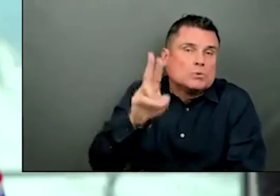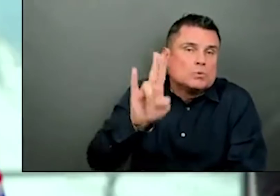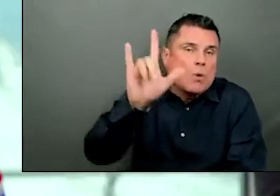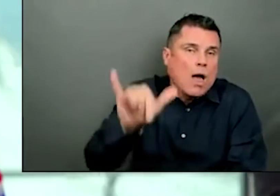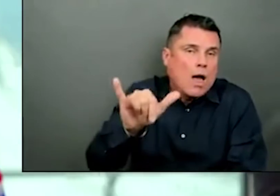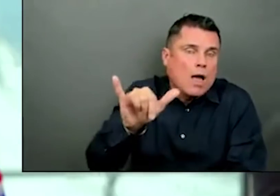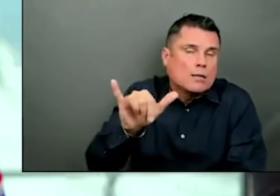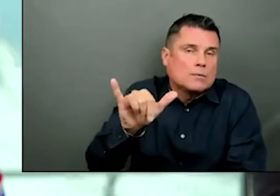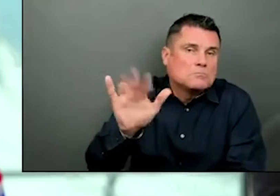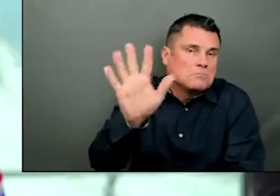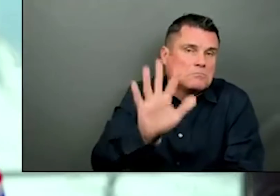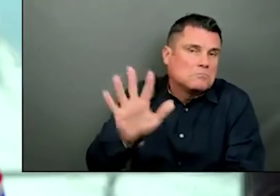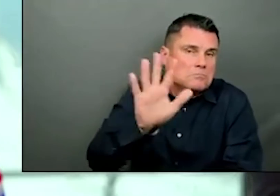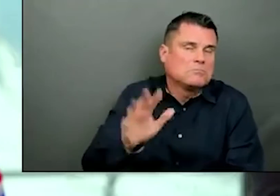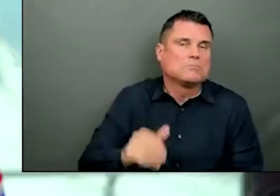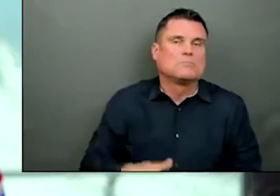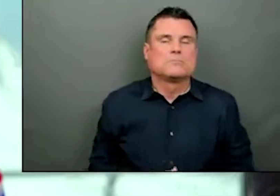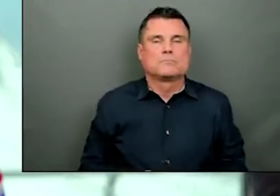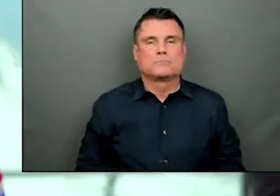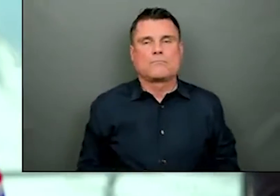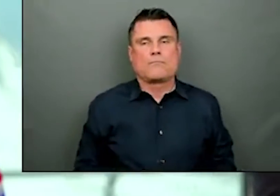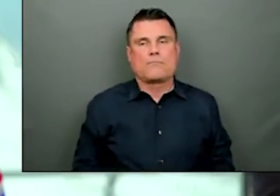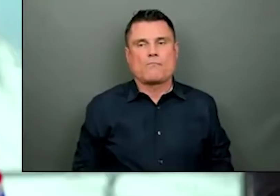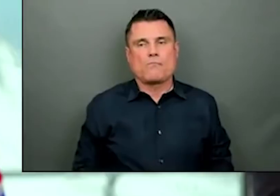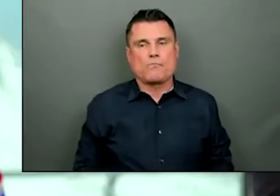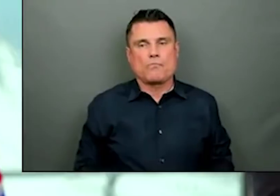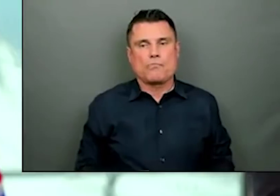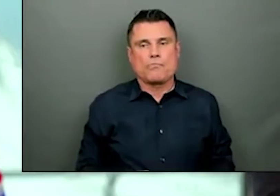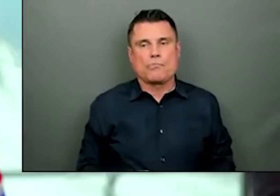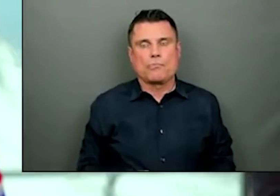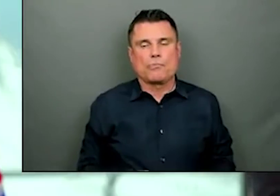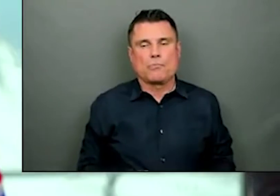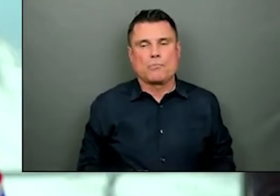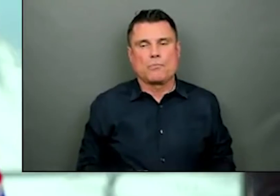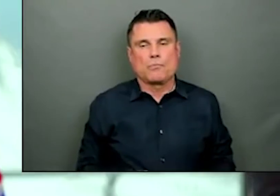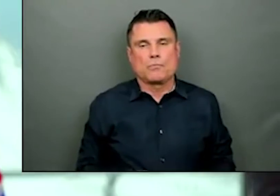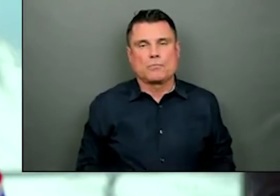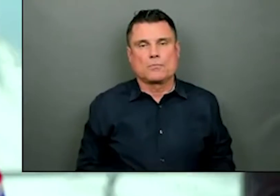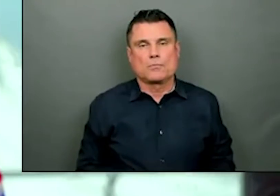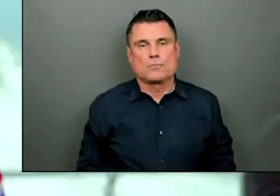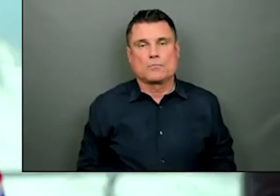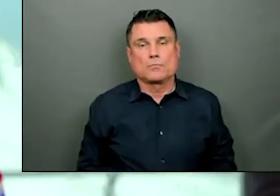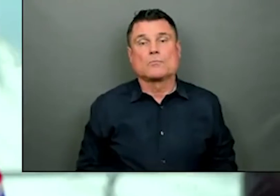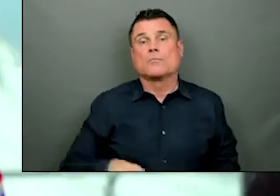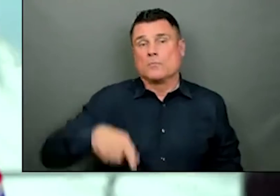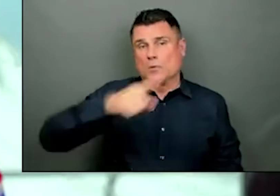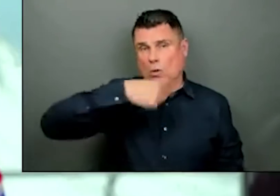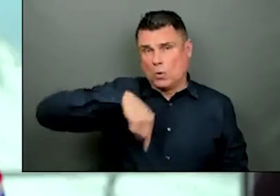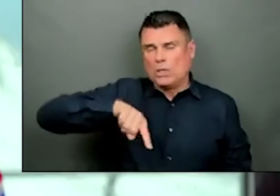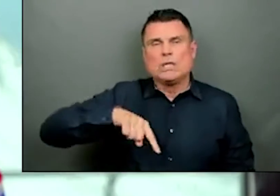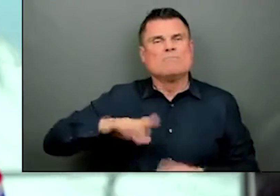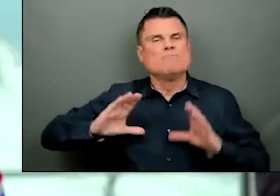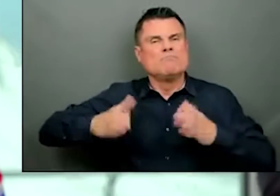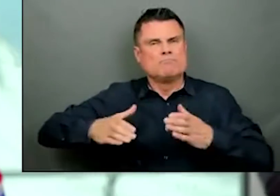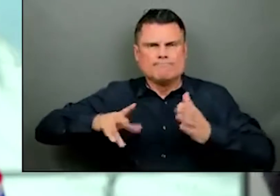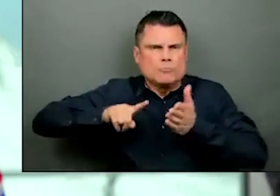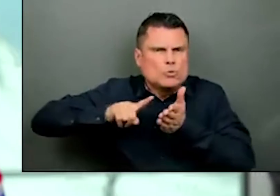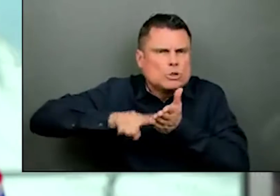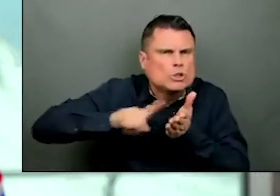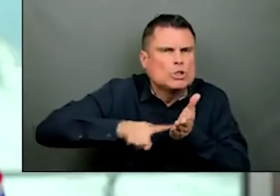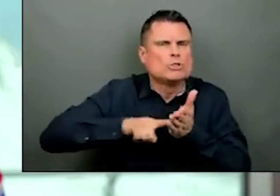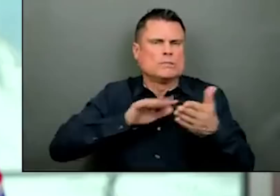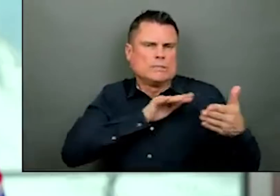with other vaccines, that the longer the interval you have, the more time your body's immune system has to develop